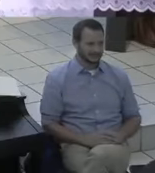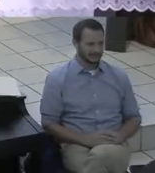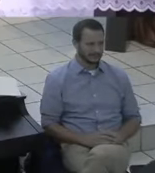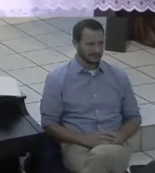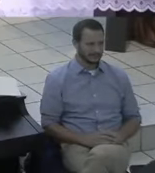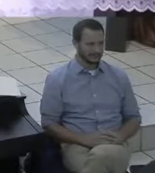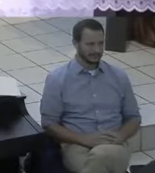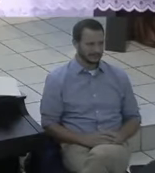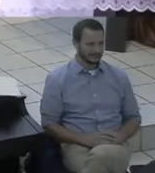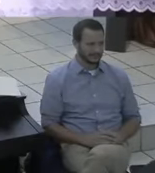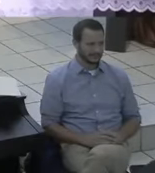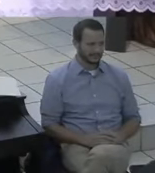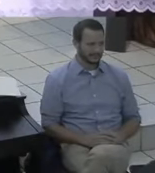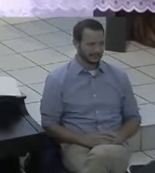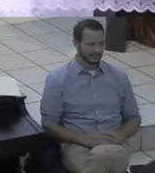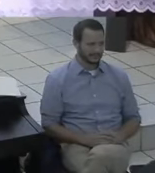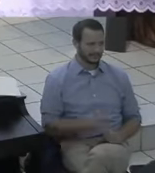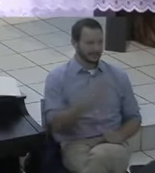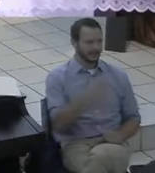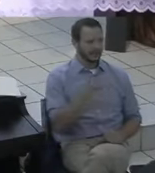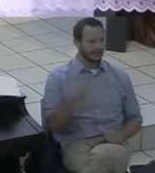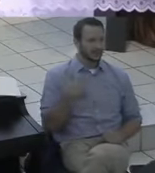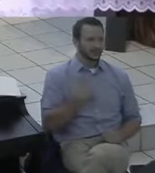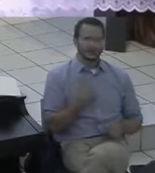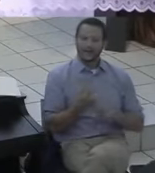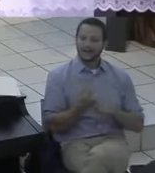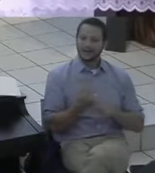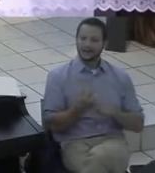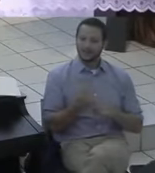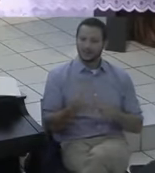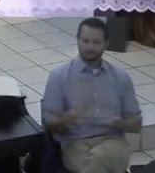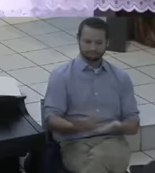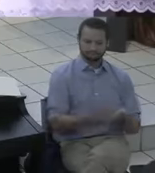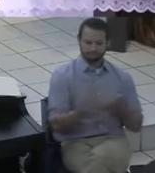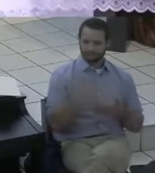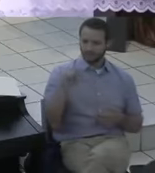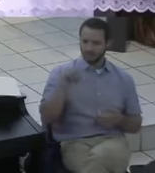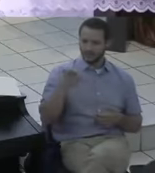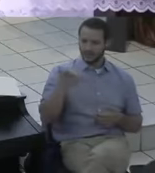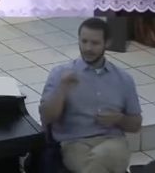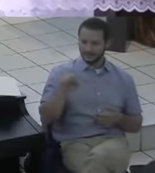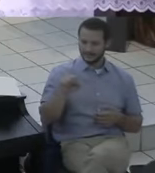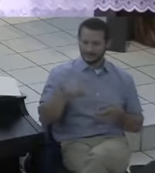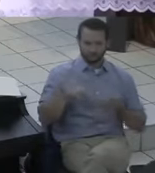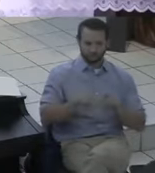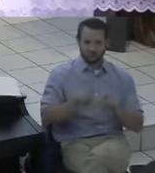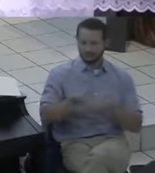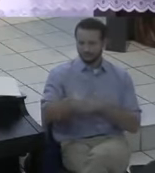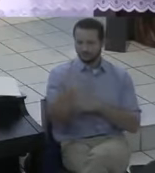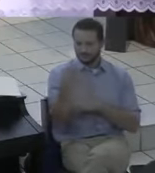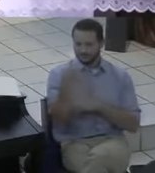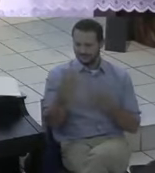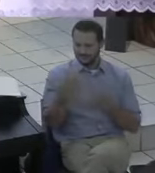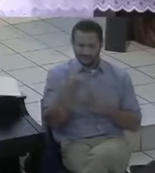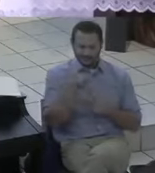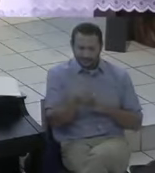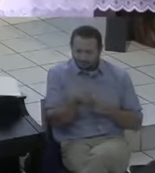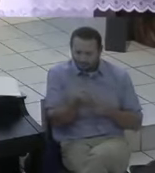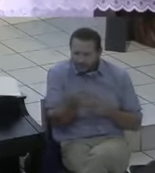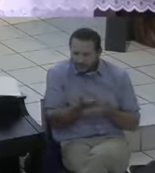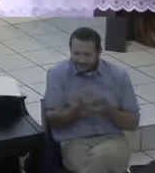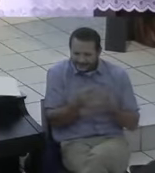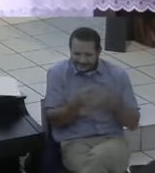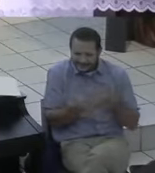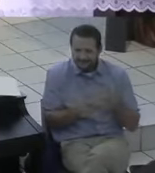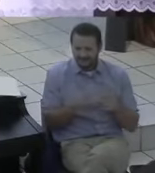have done our annual toy drive at Christmas time. That's just a few. There's other things that we are involved in.